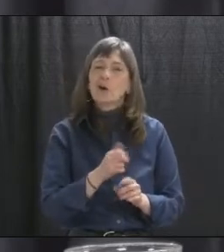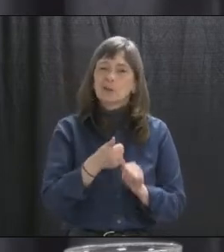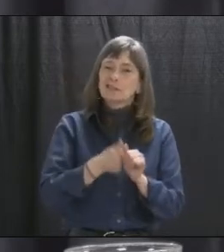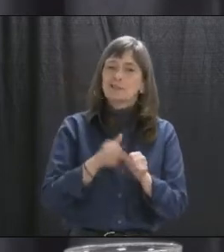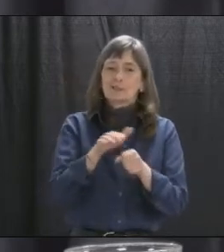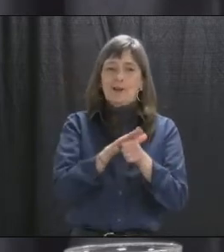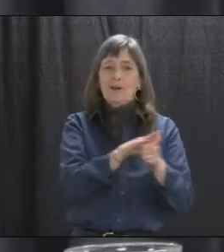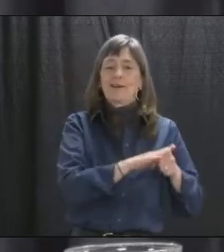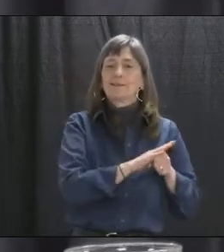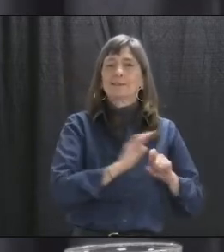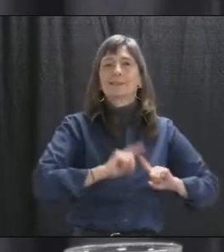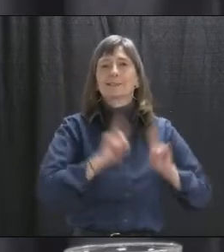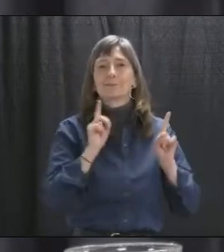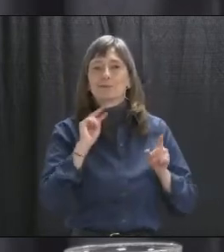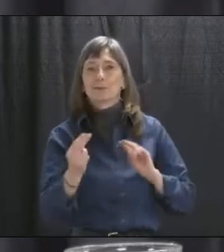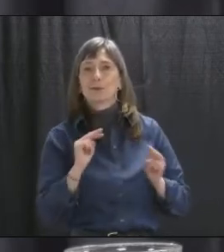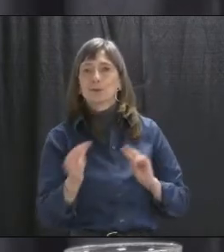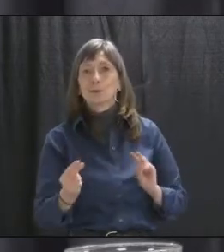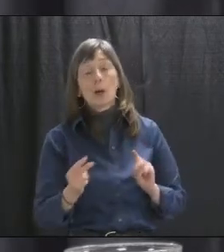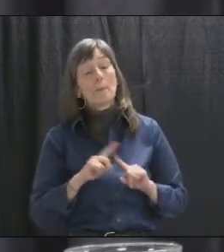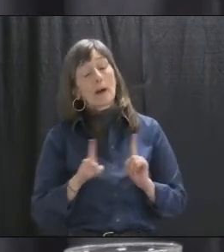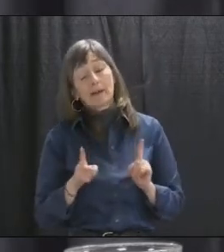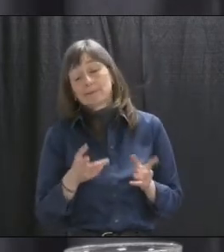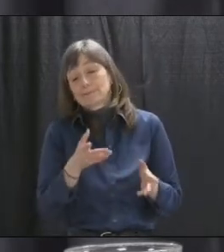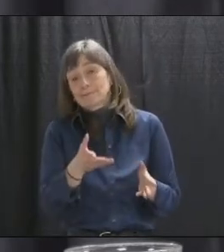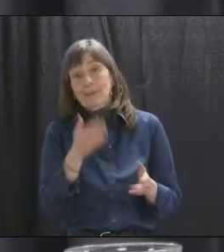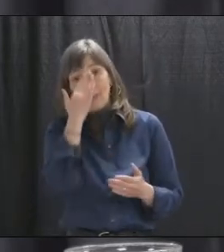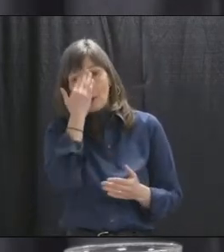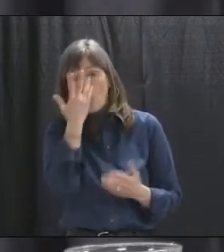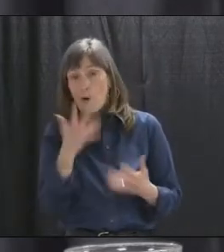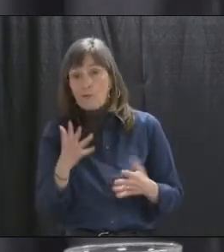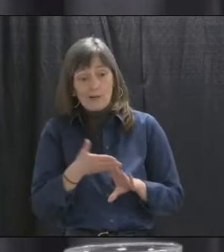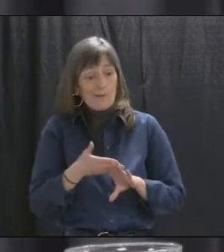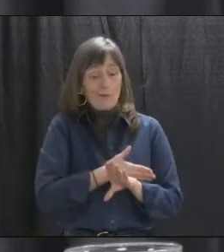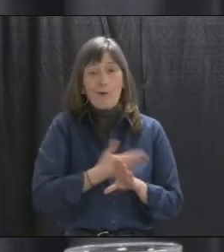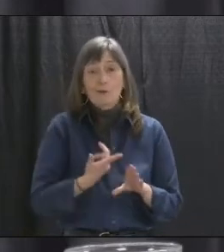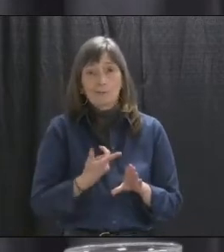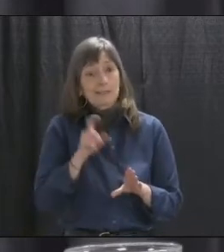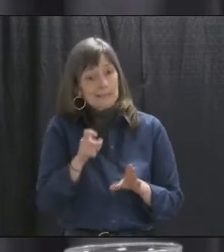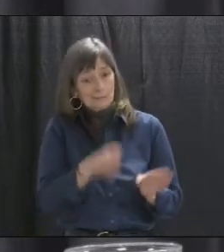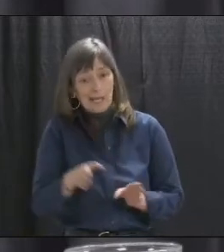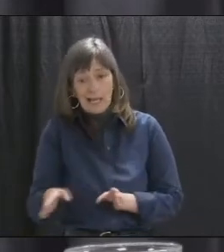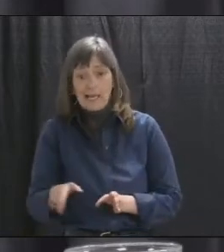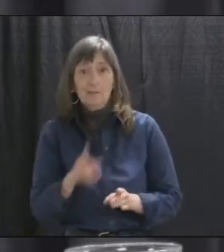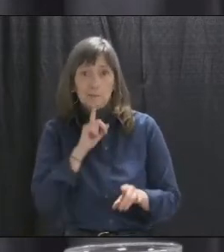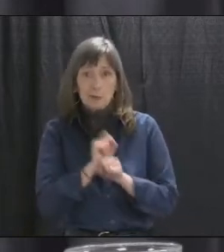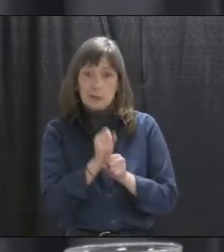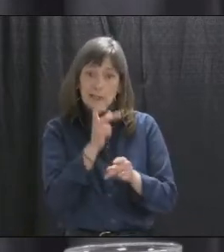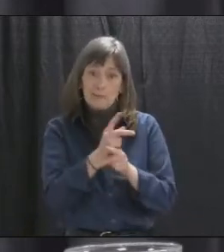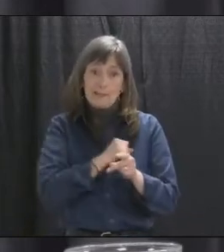take on it, but they've known it was coming, and they have been planning for it.